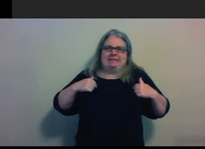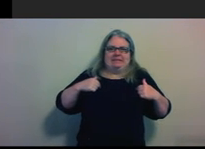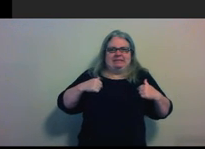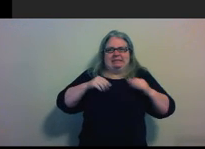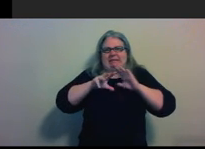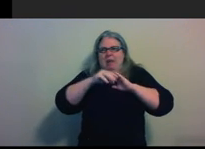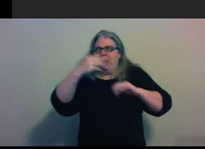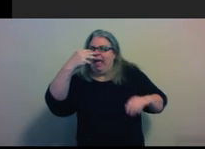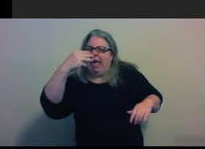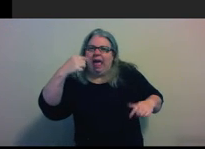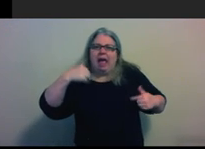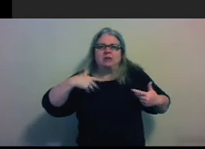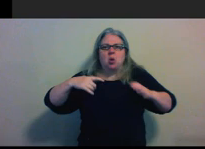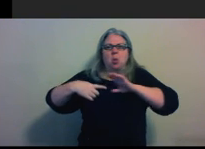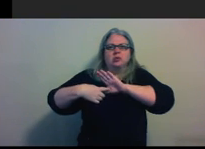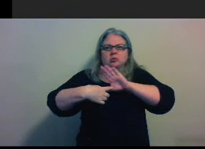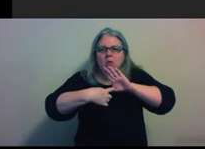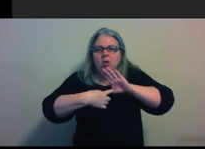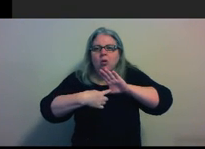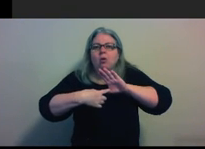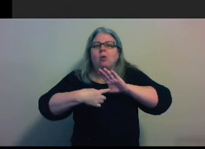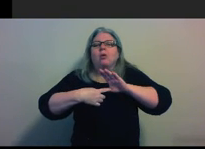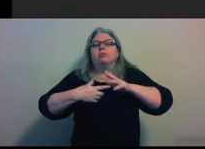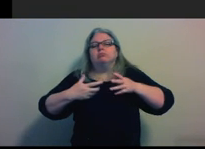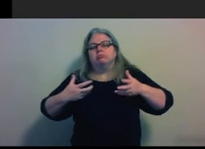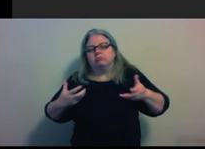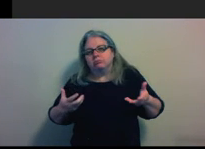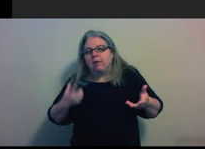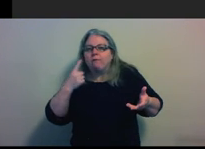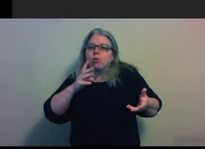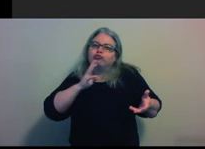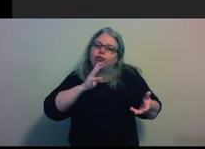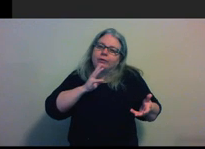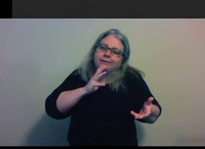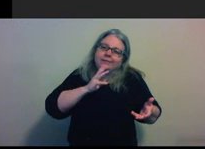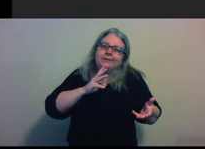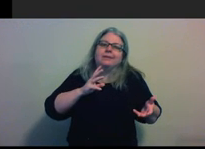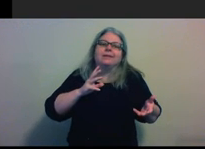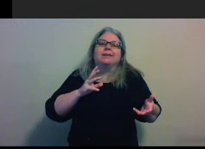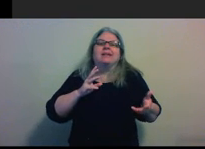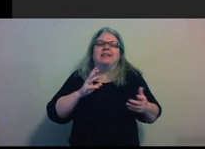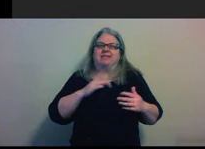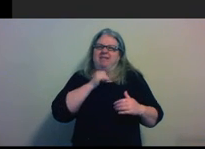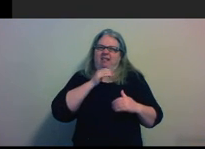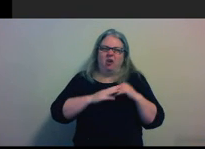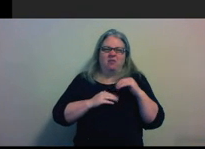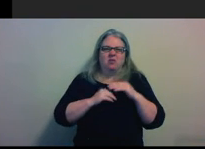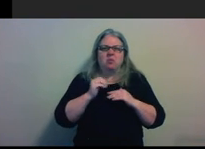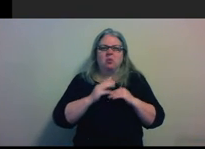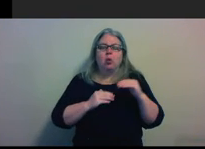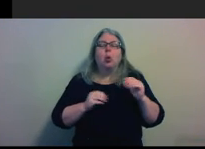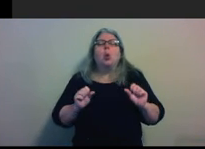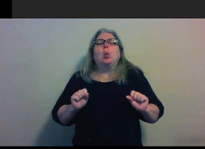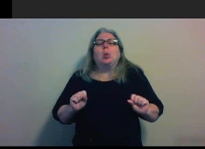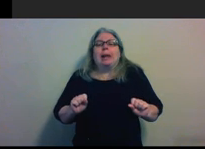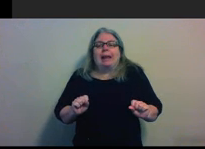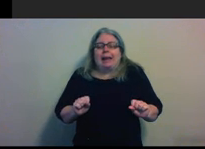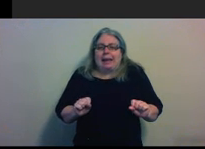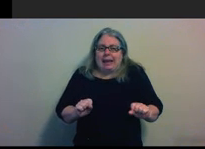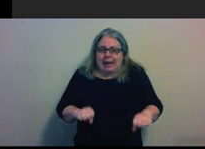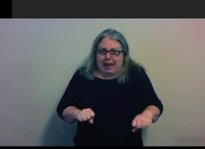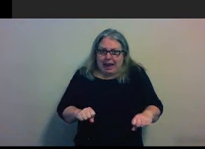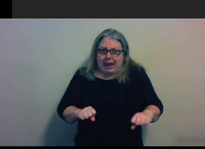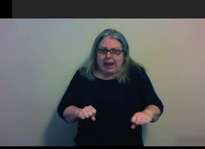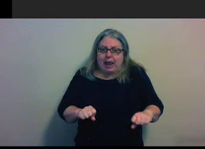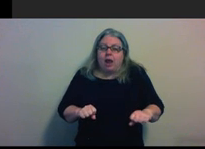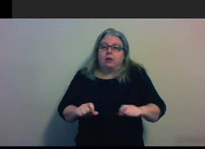prefer not to have themselves shown on camera, especially when they're talking, and it just make them uncomfortable. So there's an option